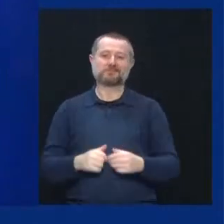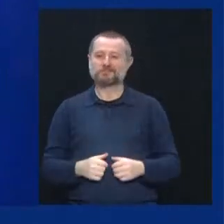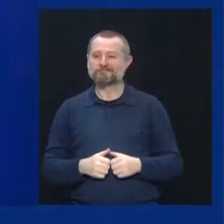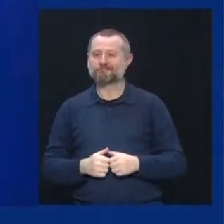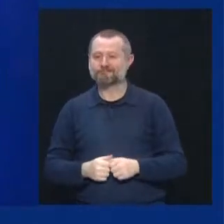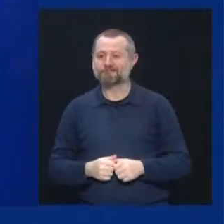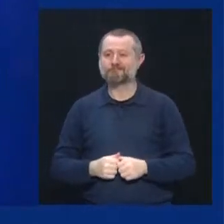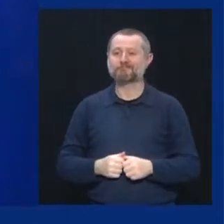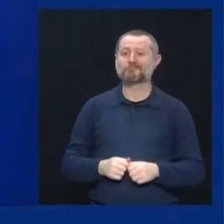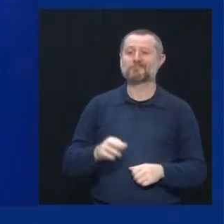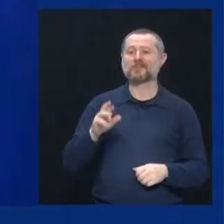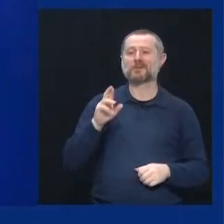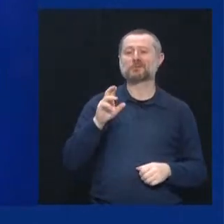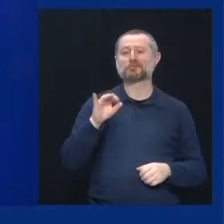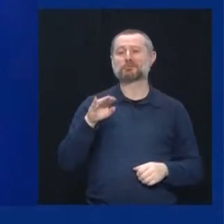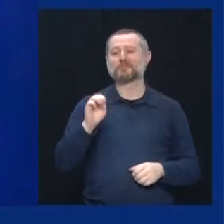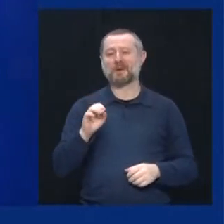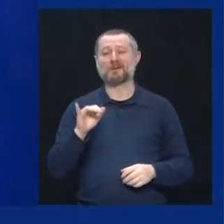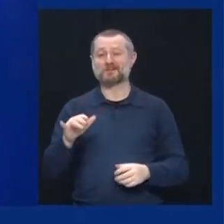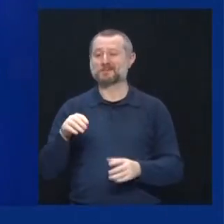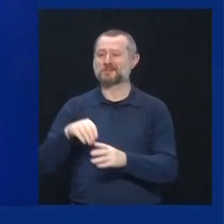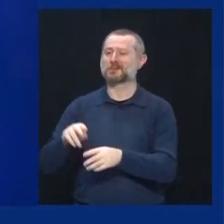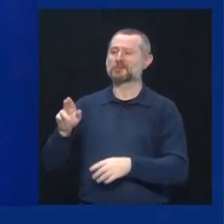Crime in New York City is a major problem.